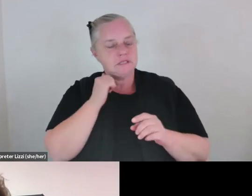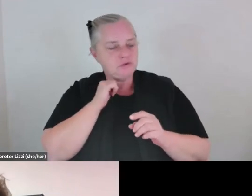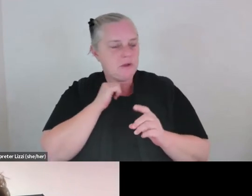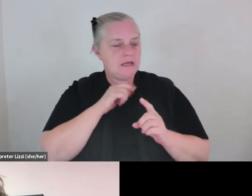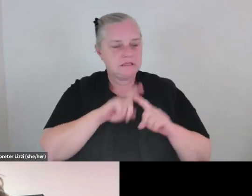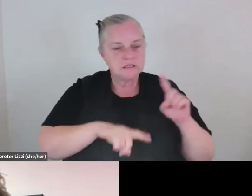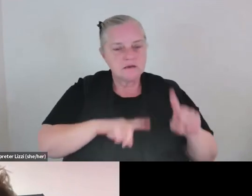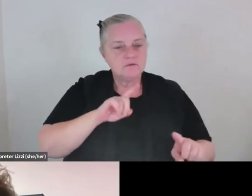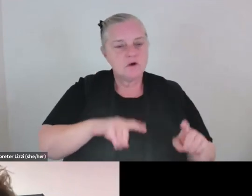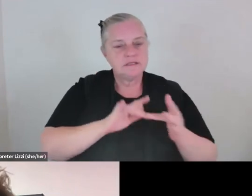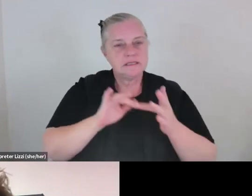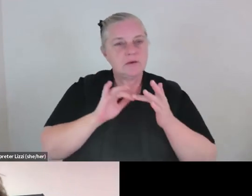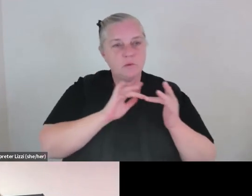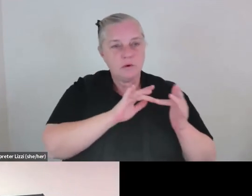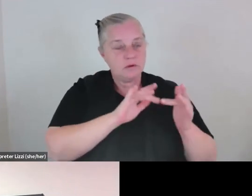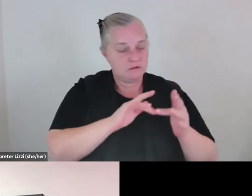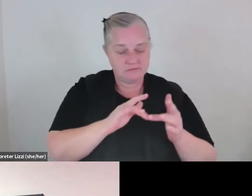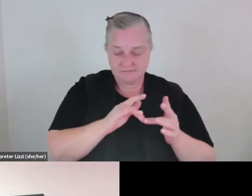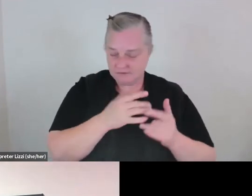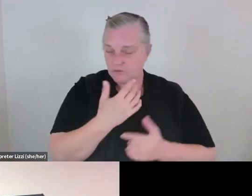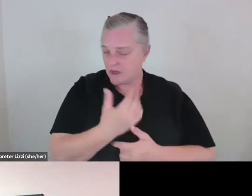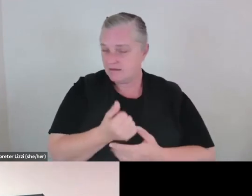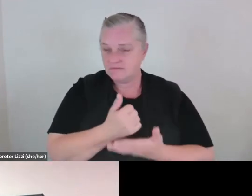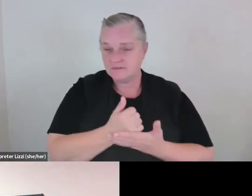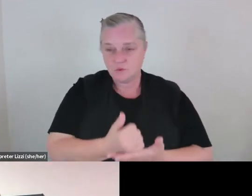that support if you're interested in that.